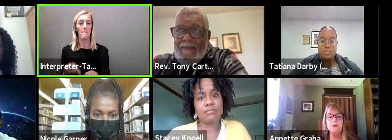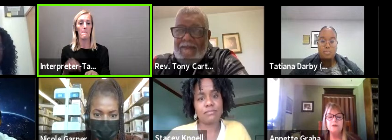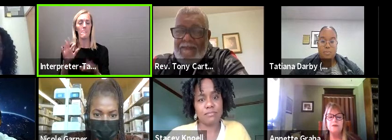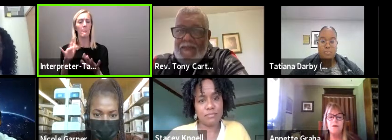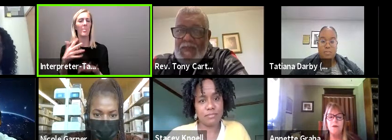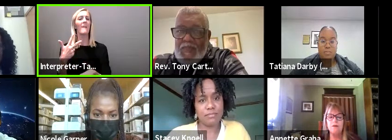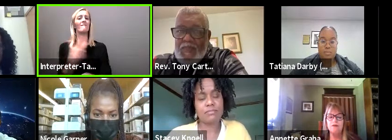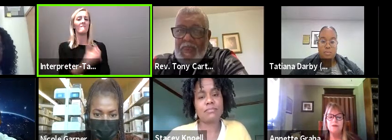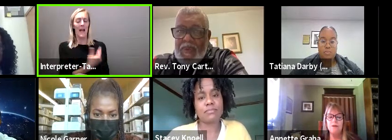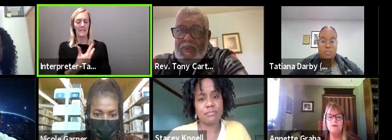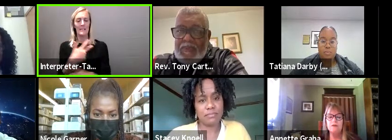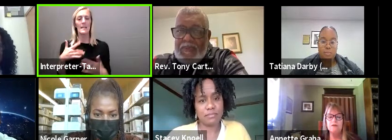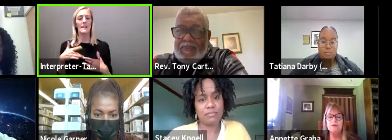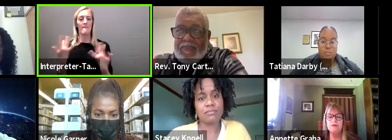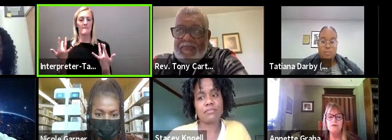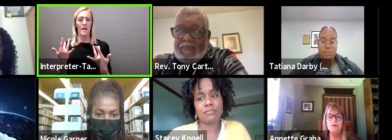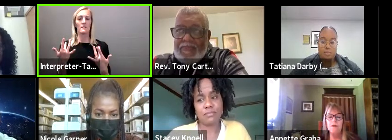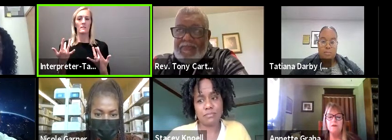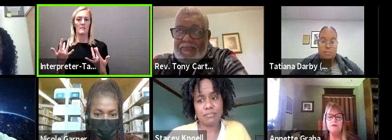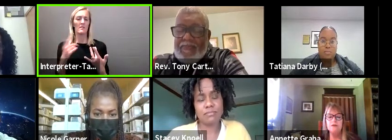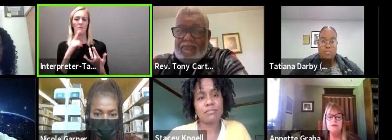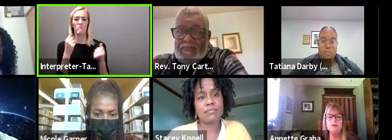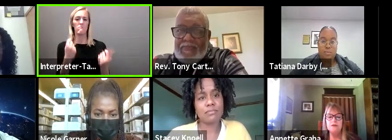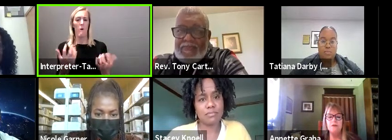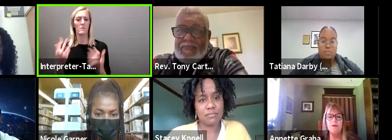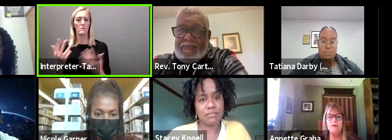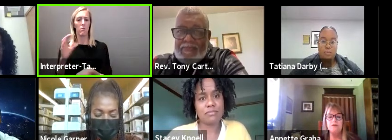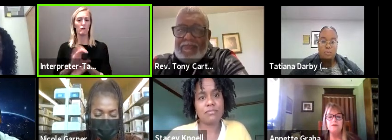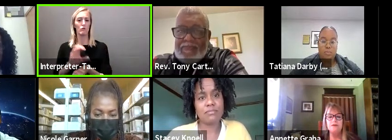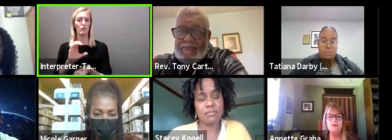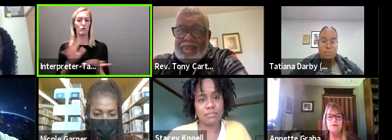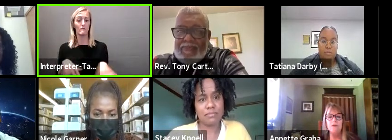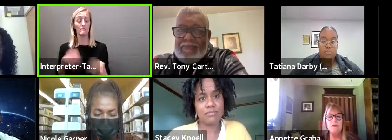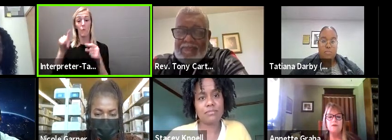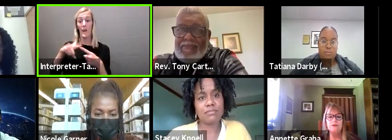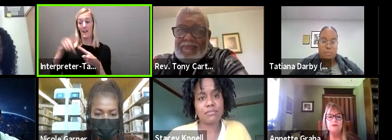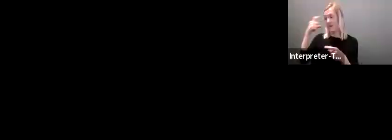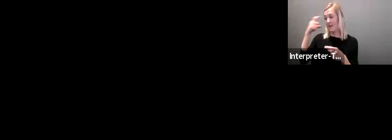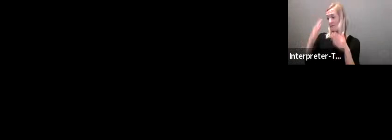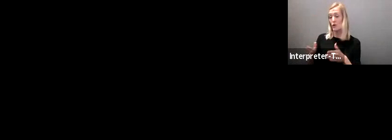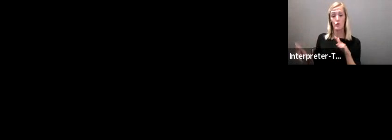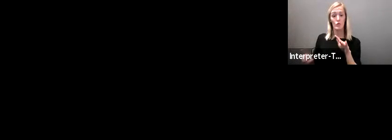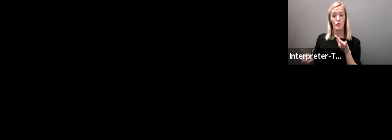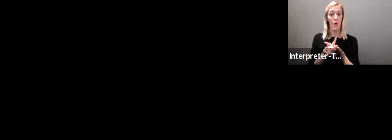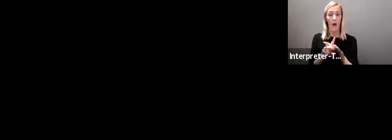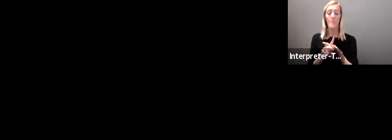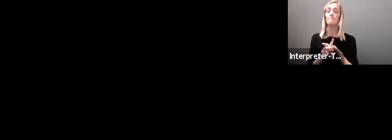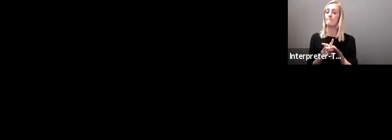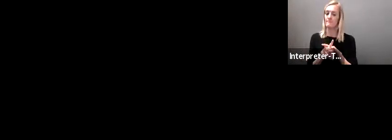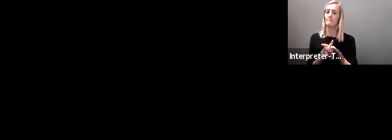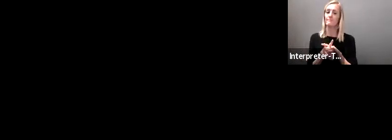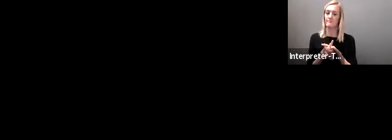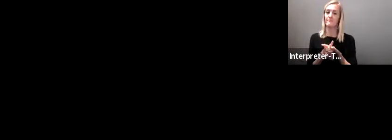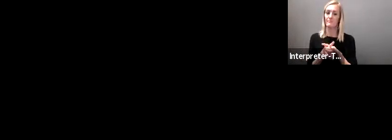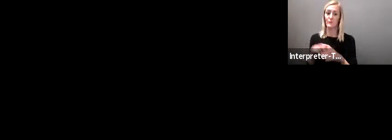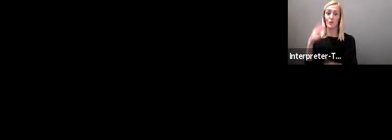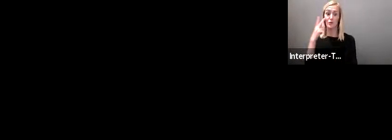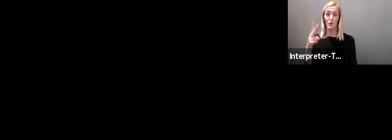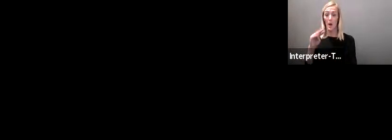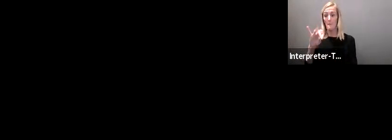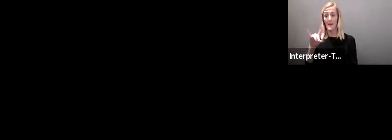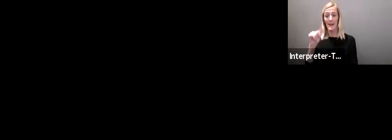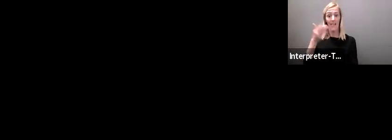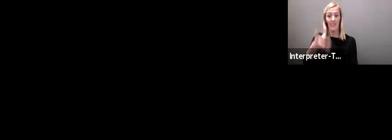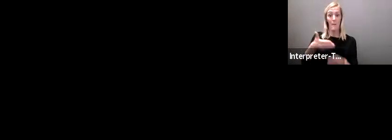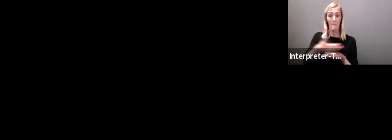vaccine event between multiple churches. And guess what? When she showed up, you knew she was going to be there because the media was there before she